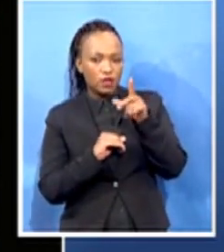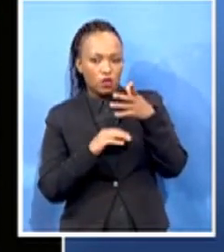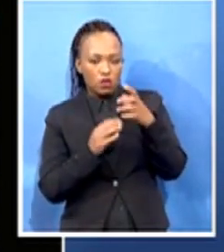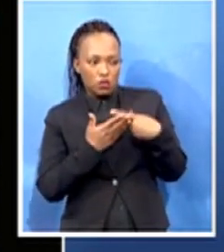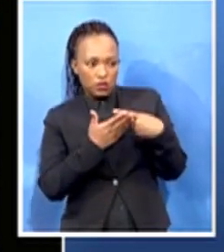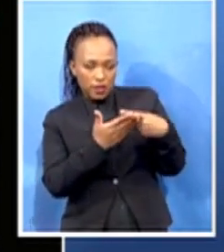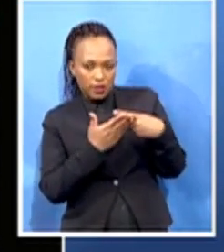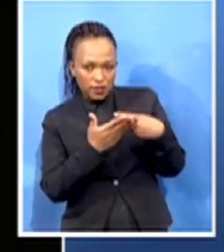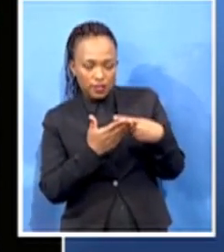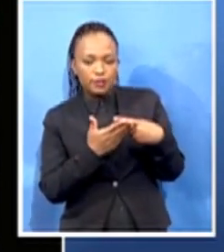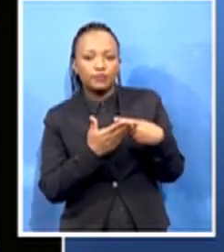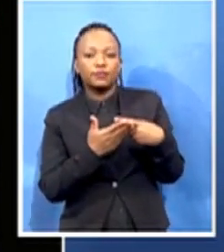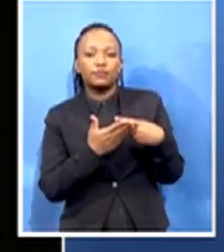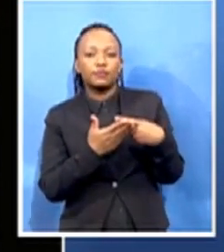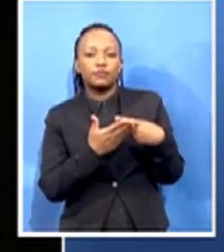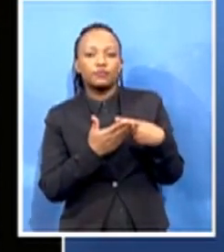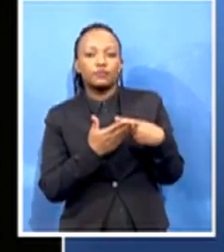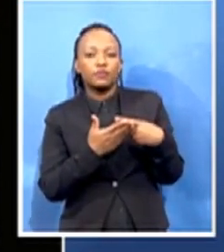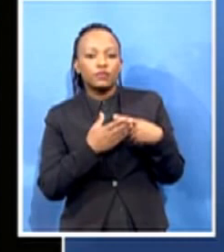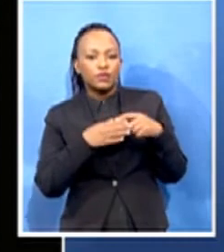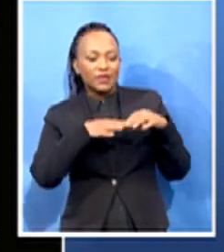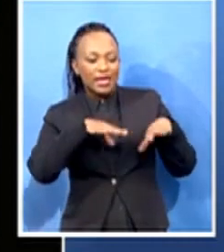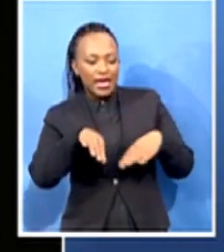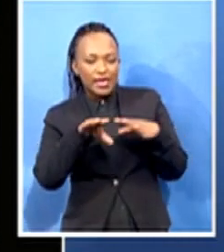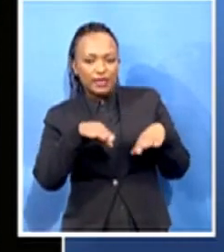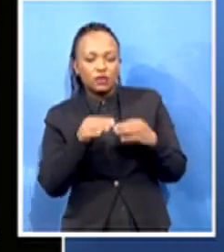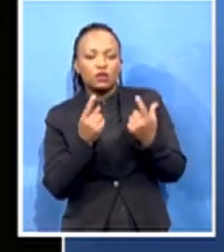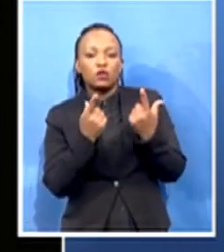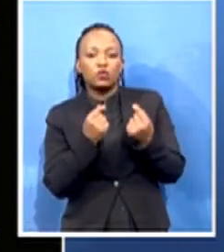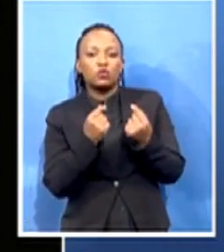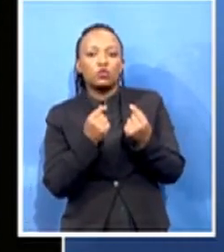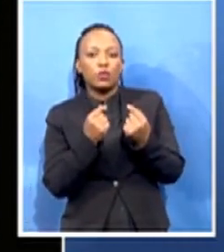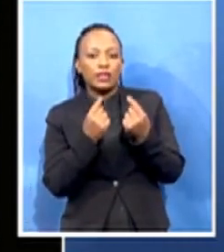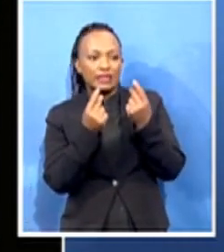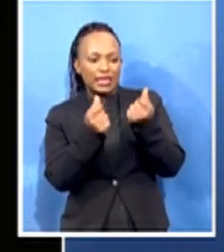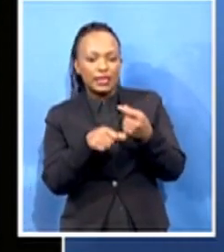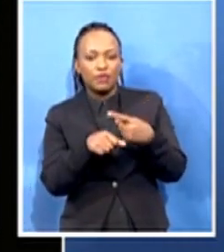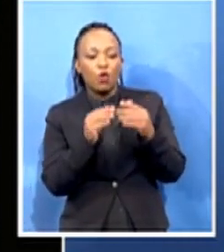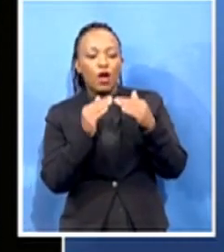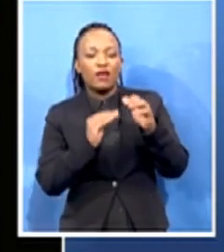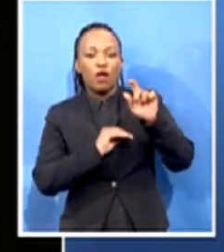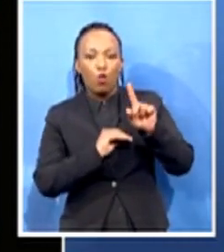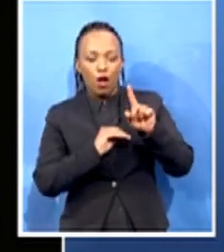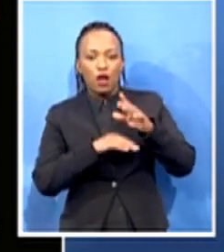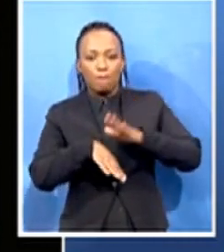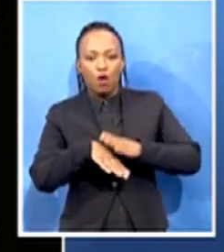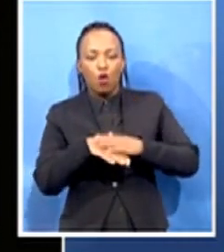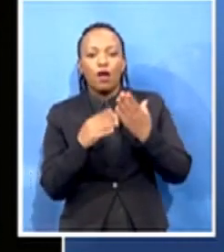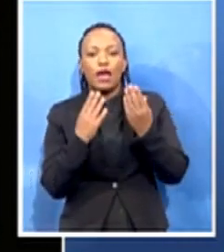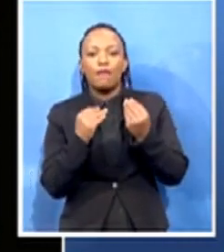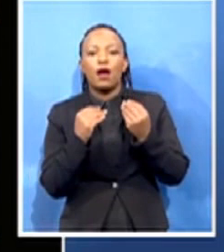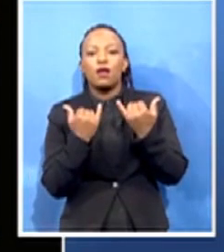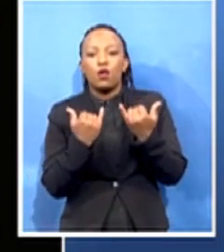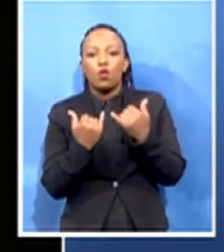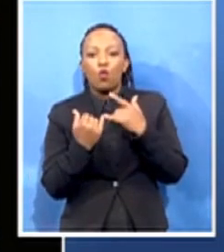actions are going to happen in level 1. So numbers are now having a problem, because you will find that a picketing